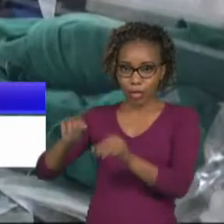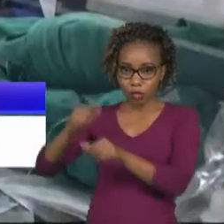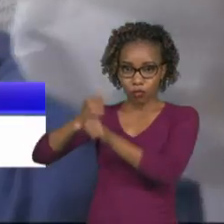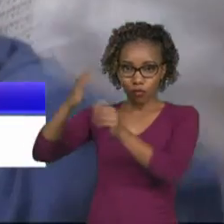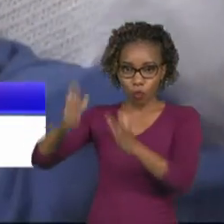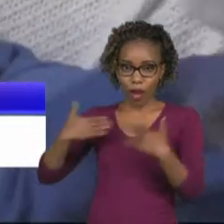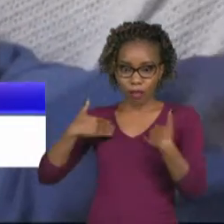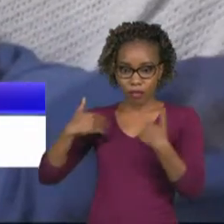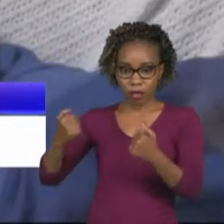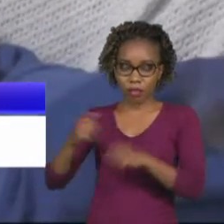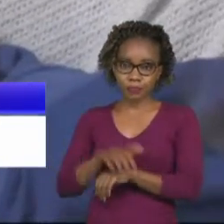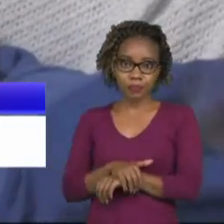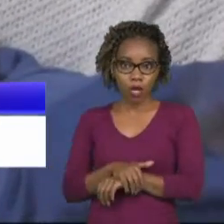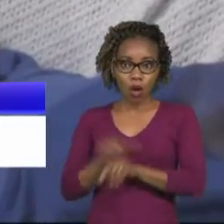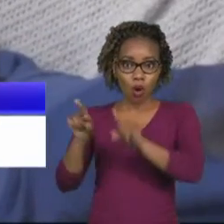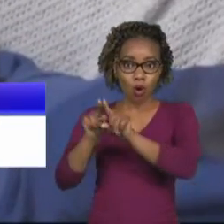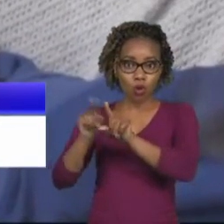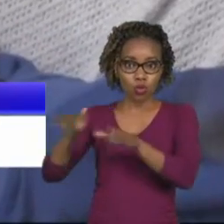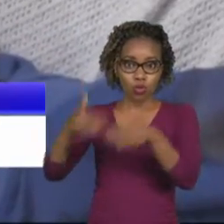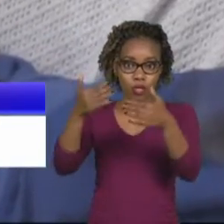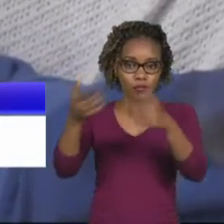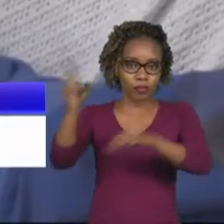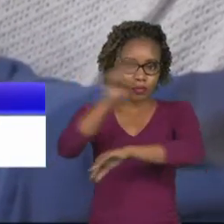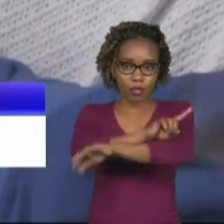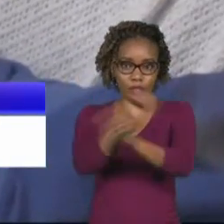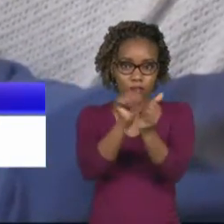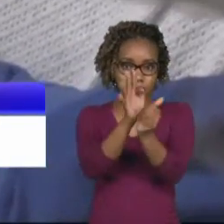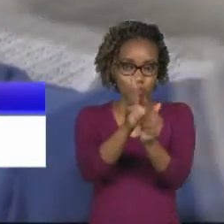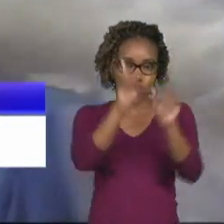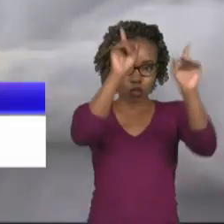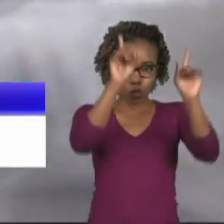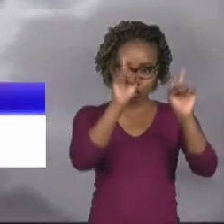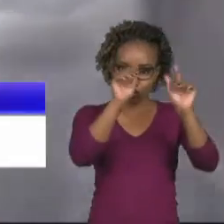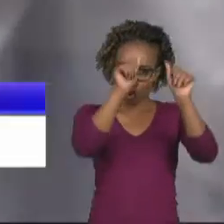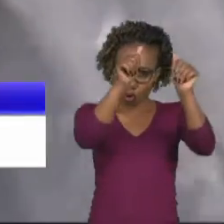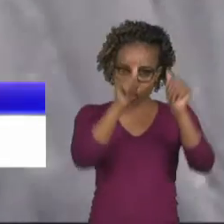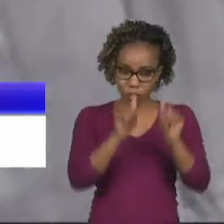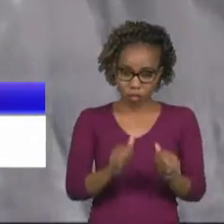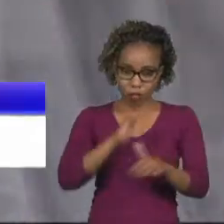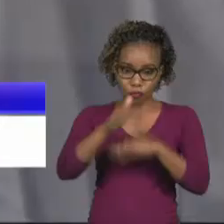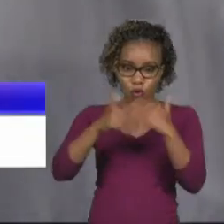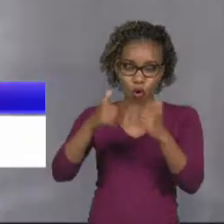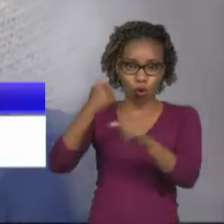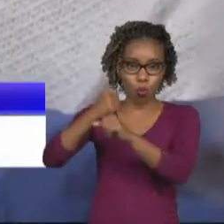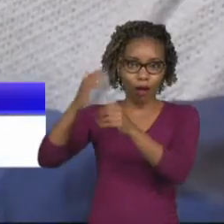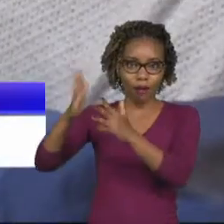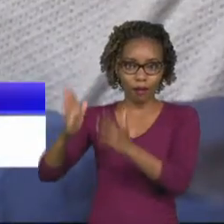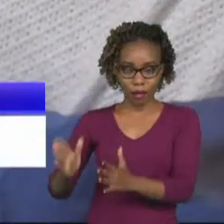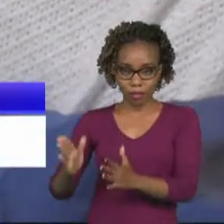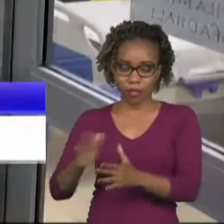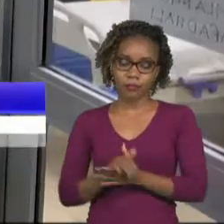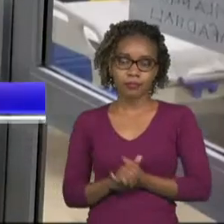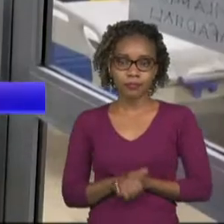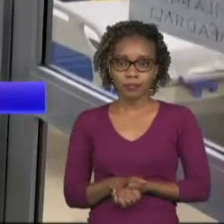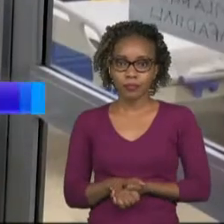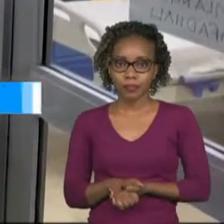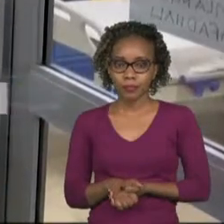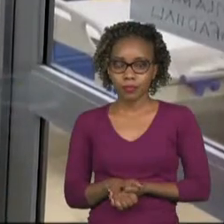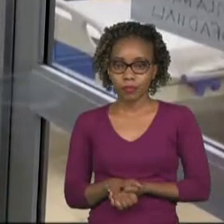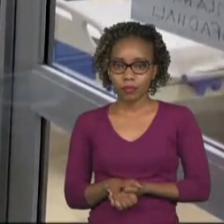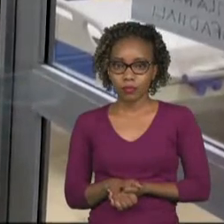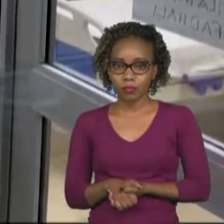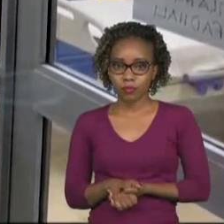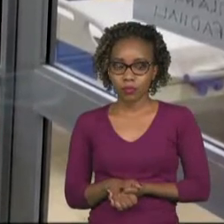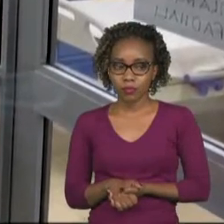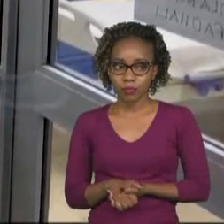the country. They have also given a 14-day strike notice for all medical workers. Nyakundi Calvin, Switch TV.